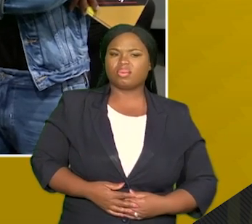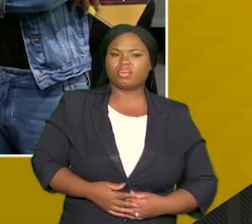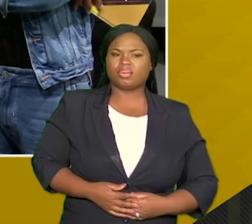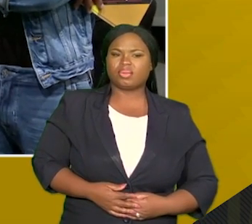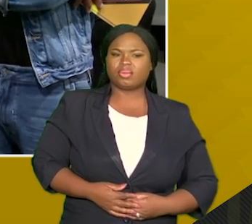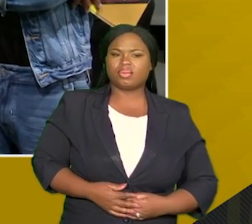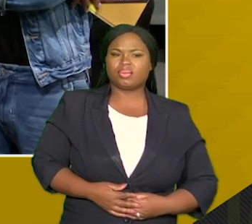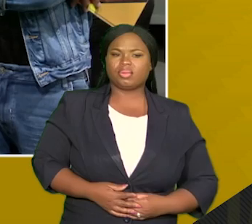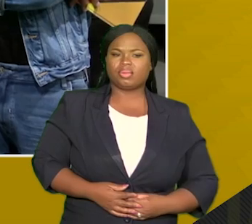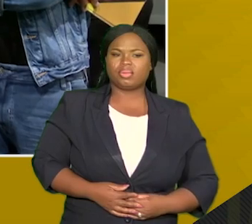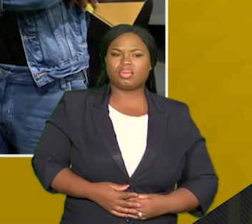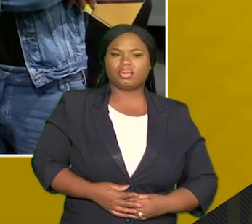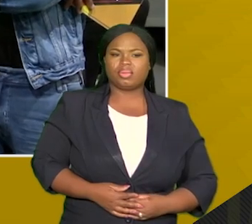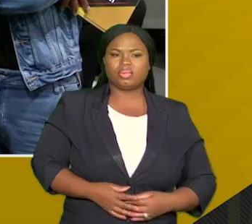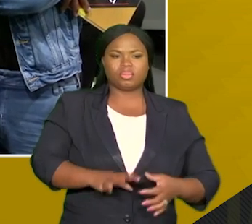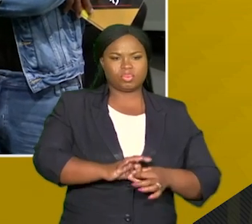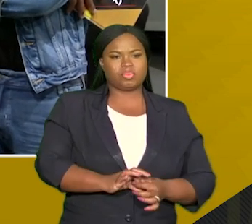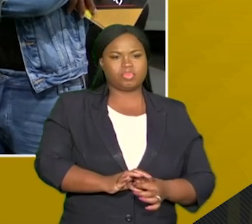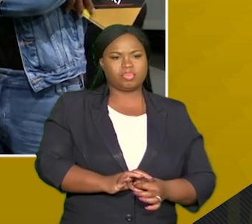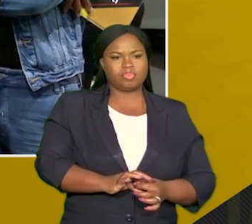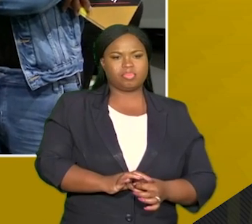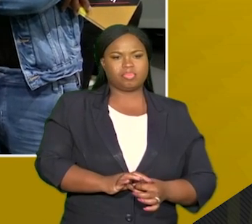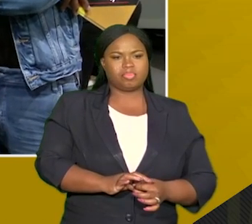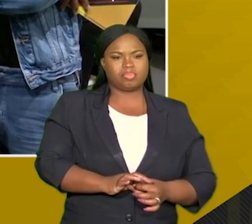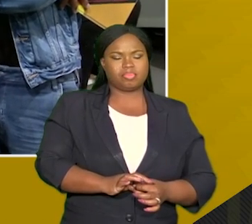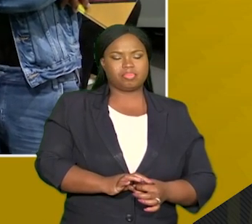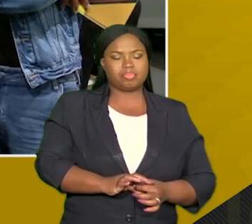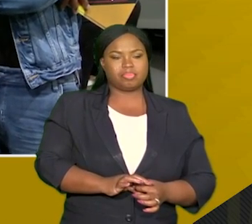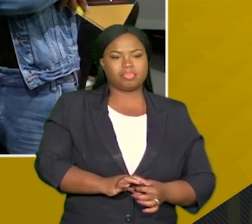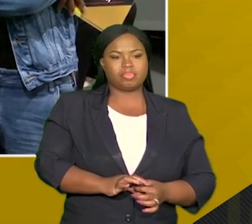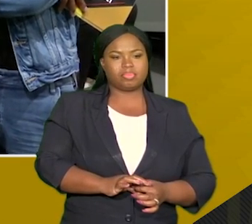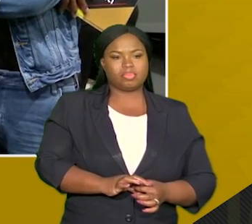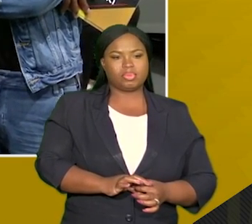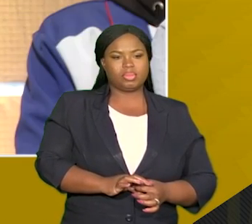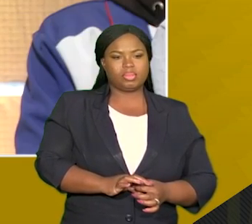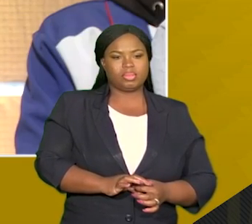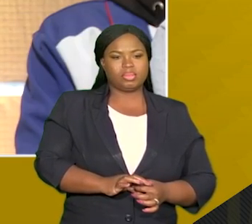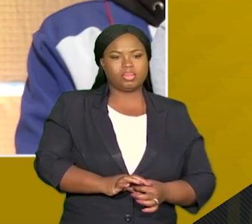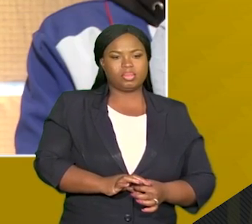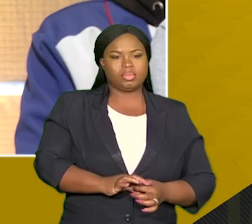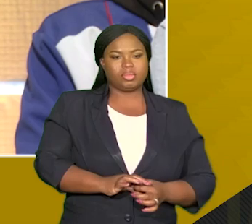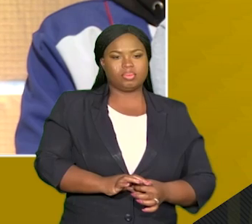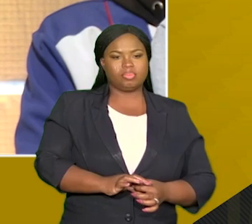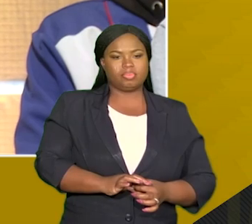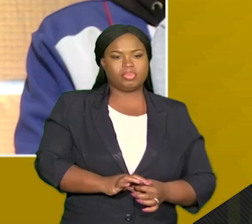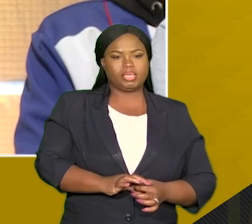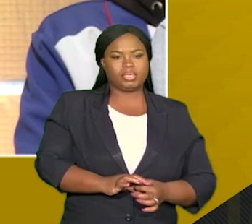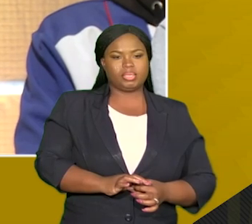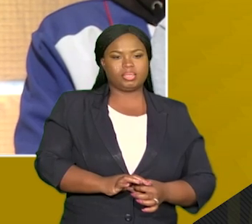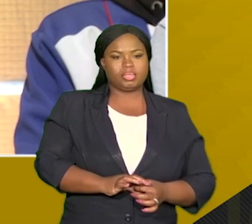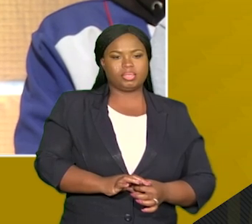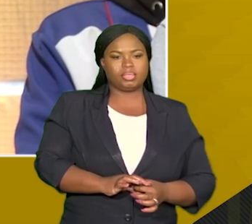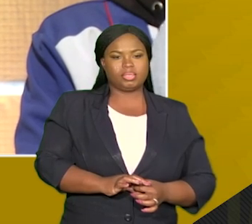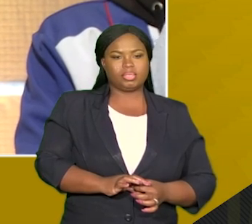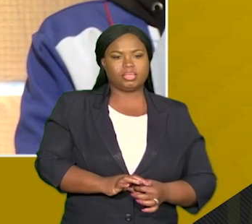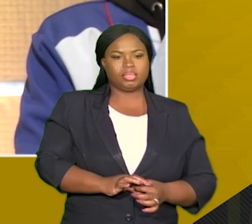uprotector kanjani? Endlini ekhaya uprotector webhayi ukuthi like kungangeni anyone like uyi like let's see abona.